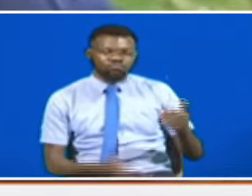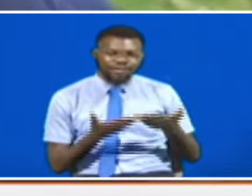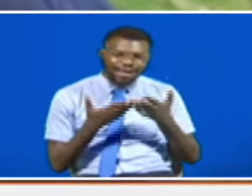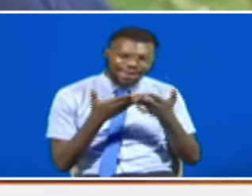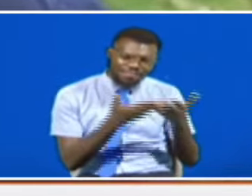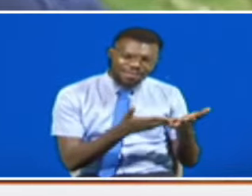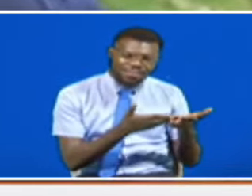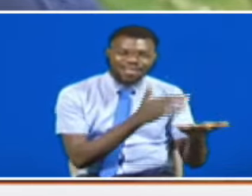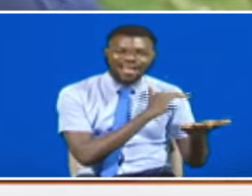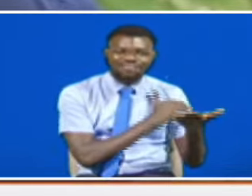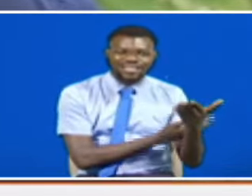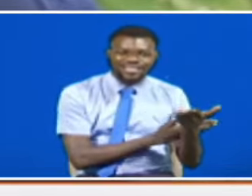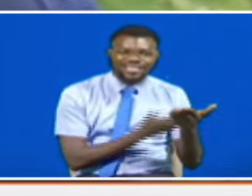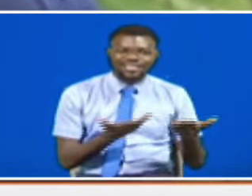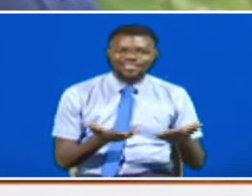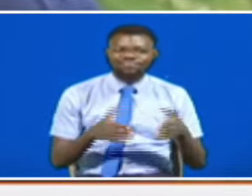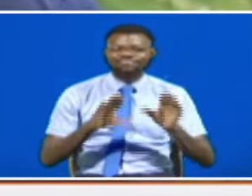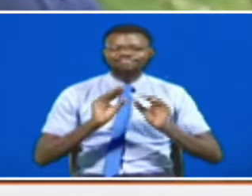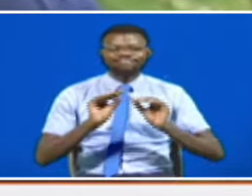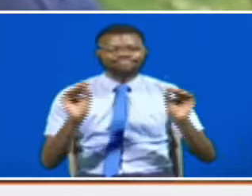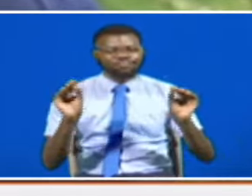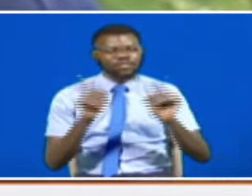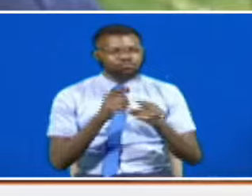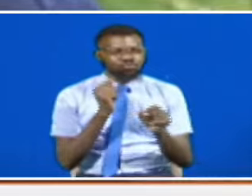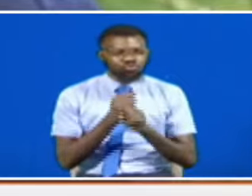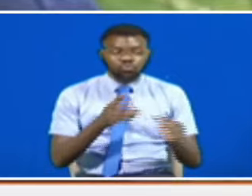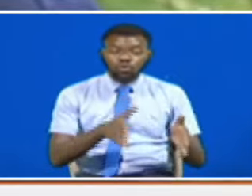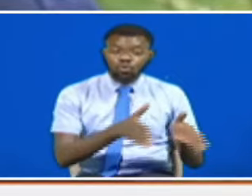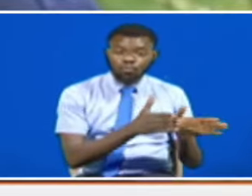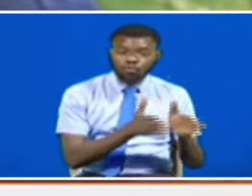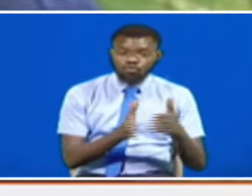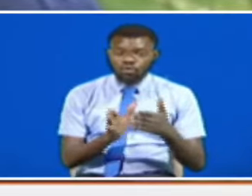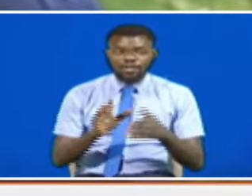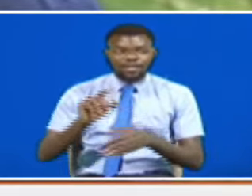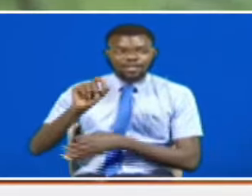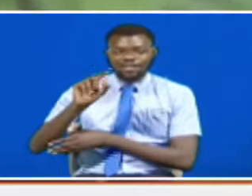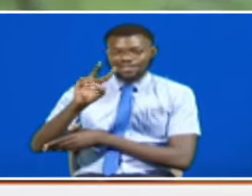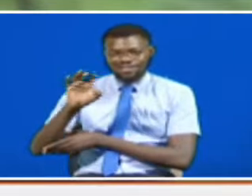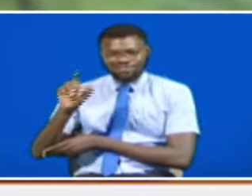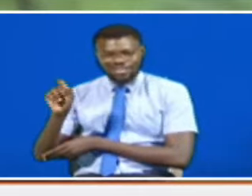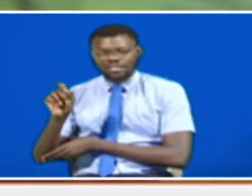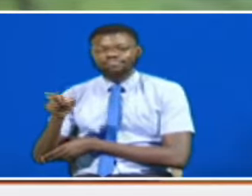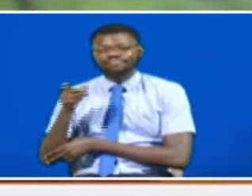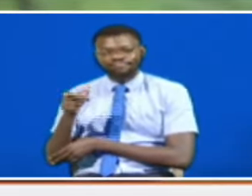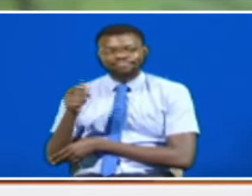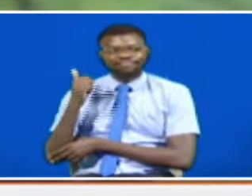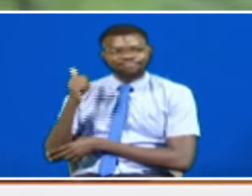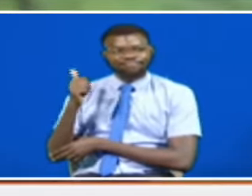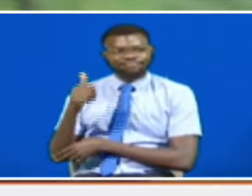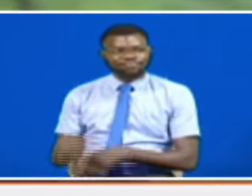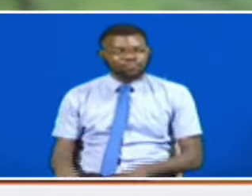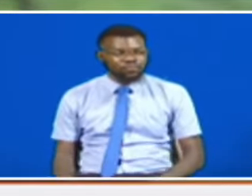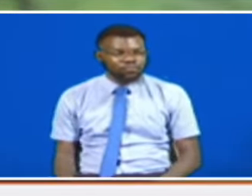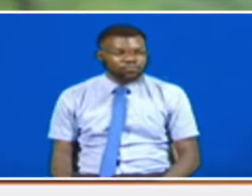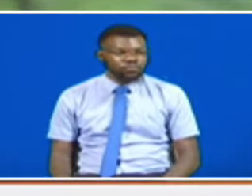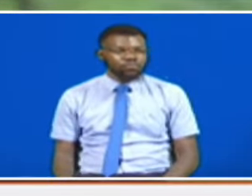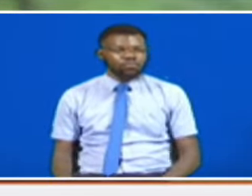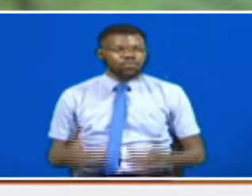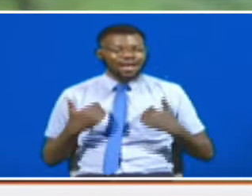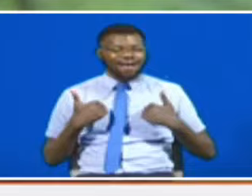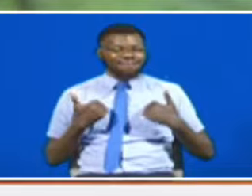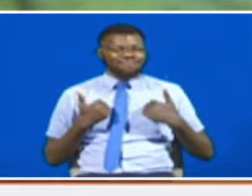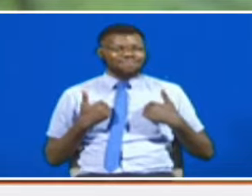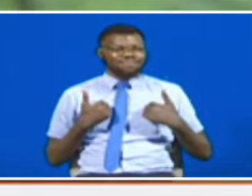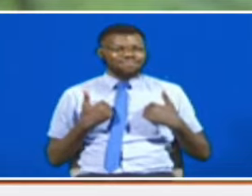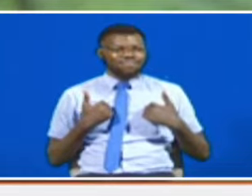path of job creation. So I believe TVET is the way forward. Our long-term goal is to ensure that